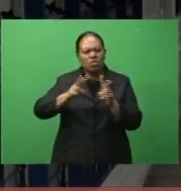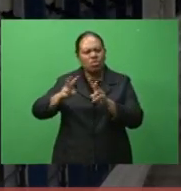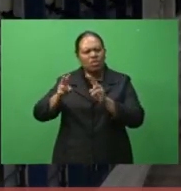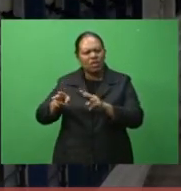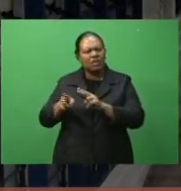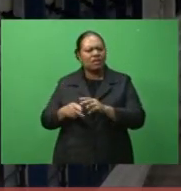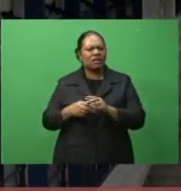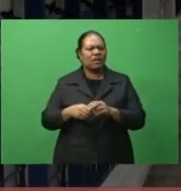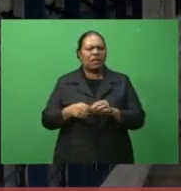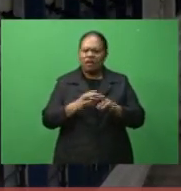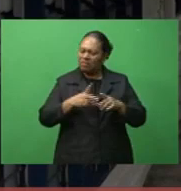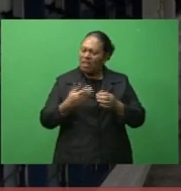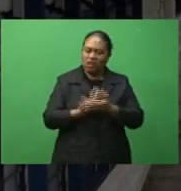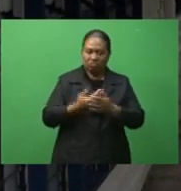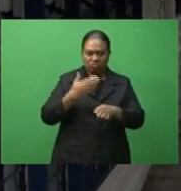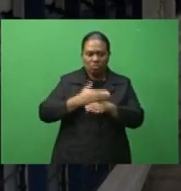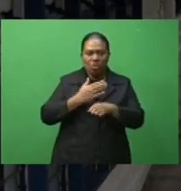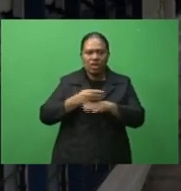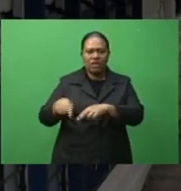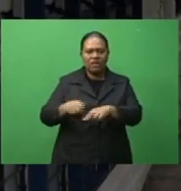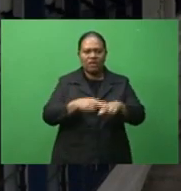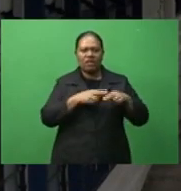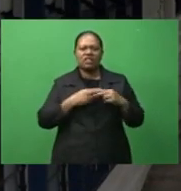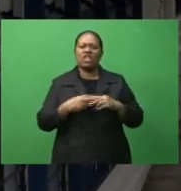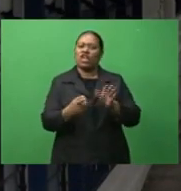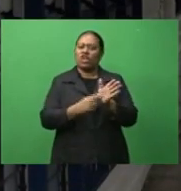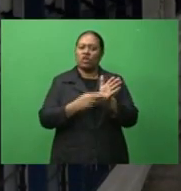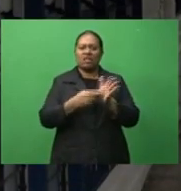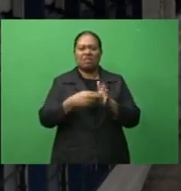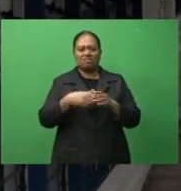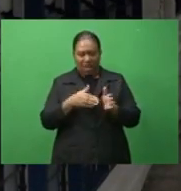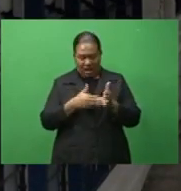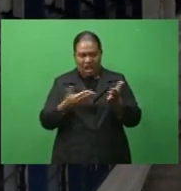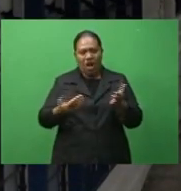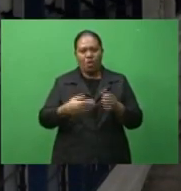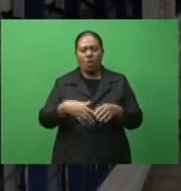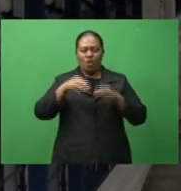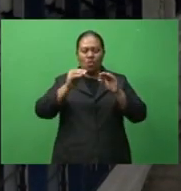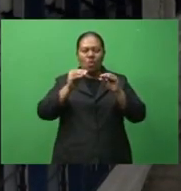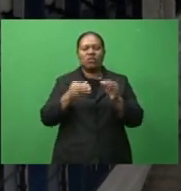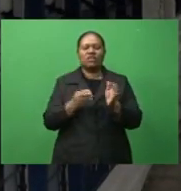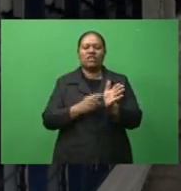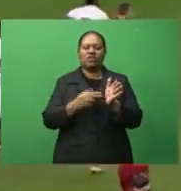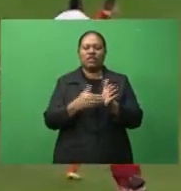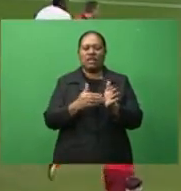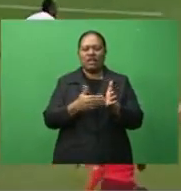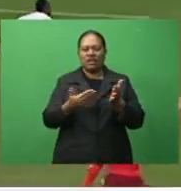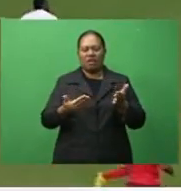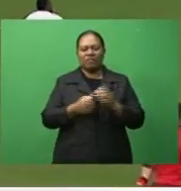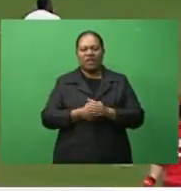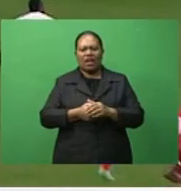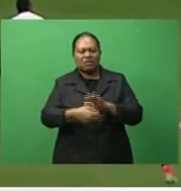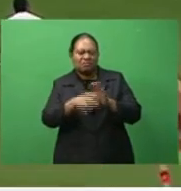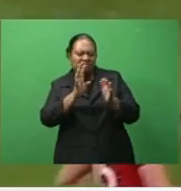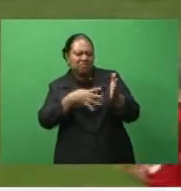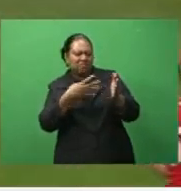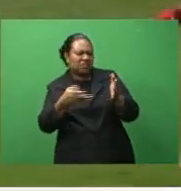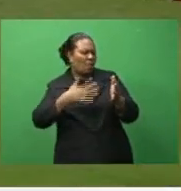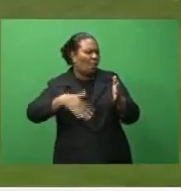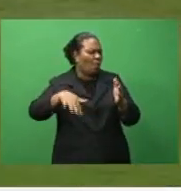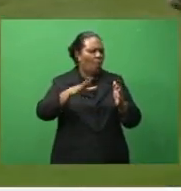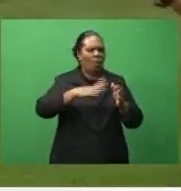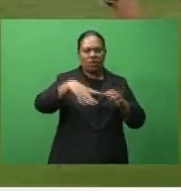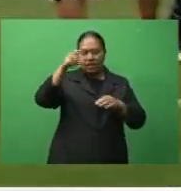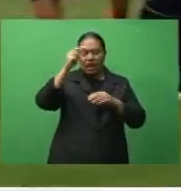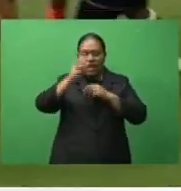a lot of work in Fiji in New Zealand where he is. And he's reviewing all our players